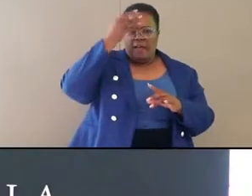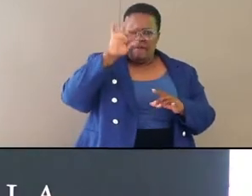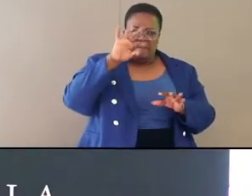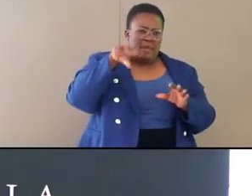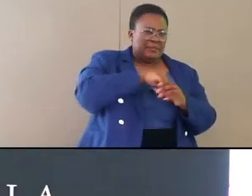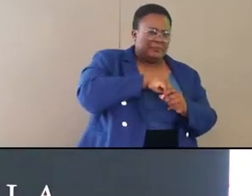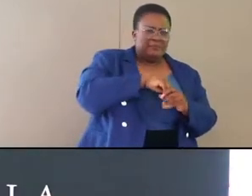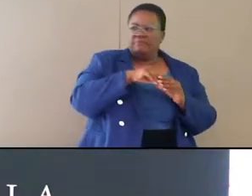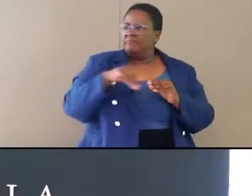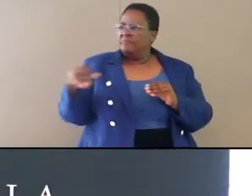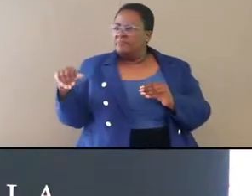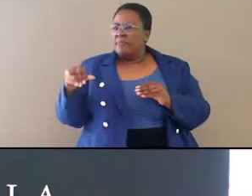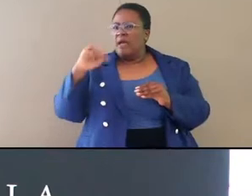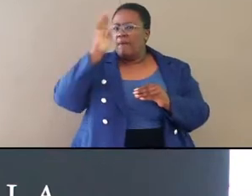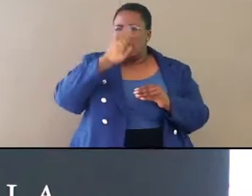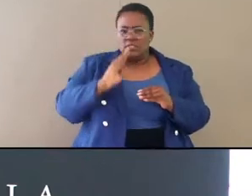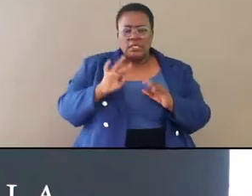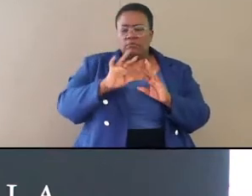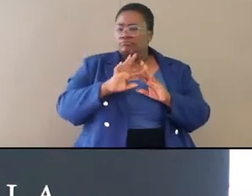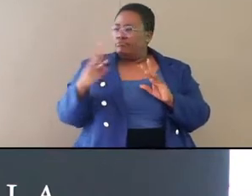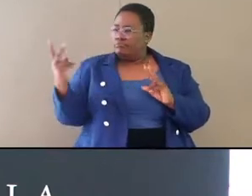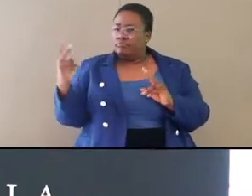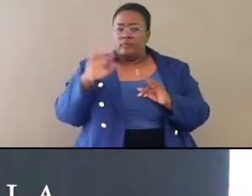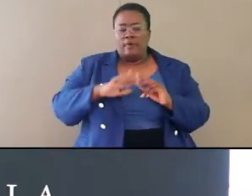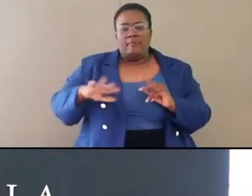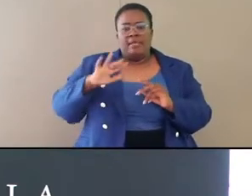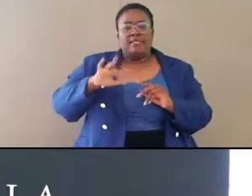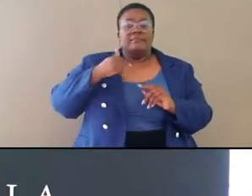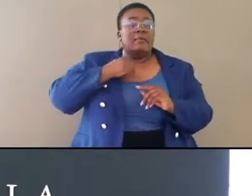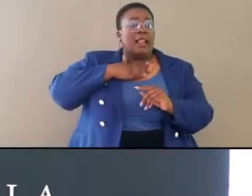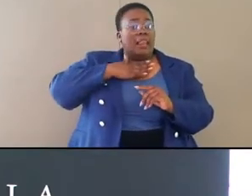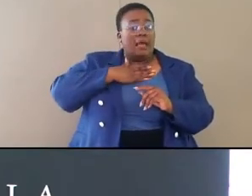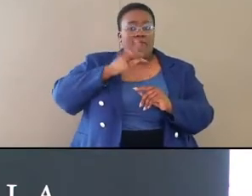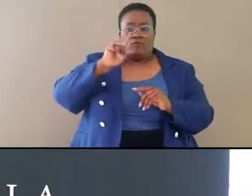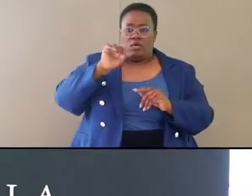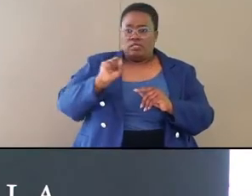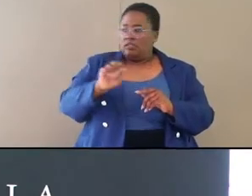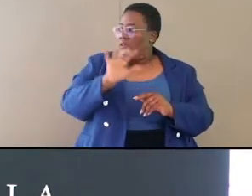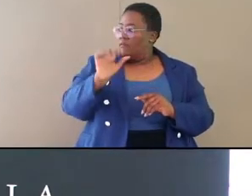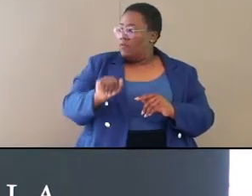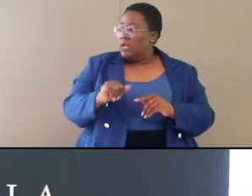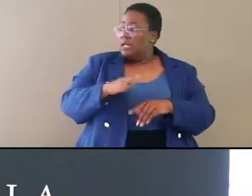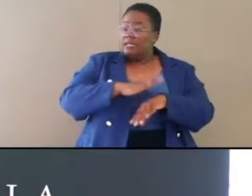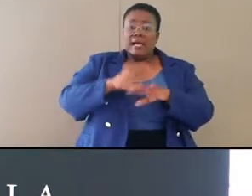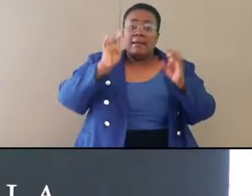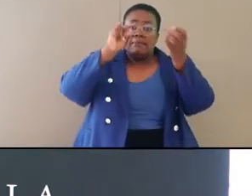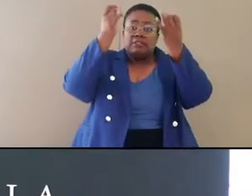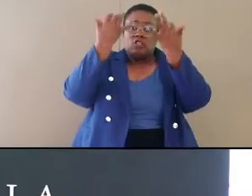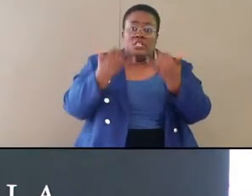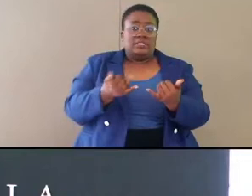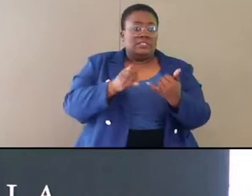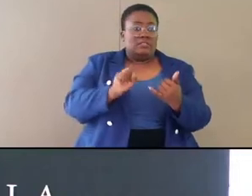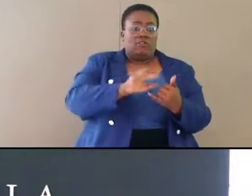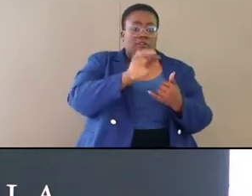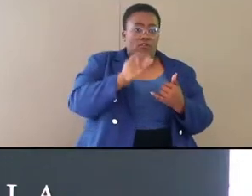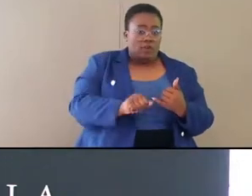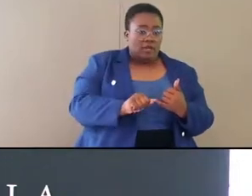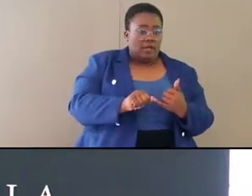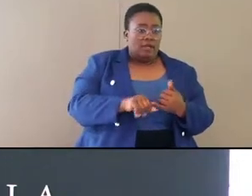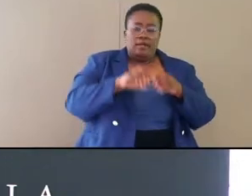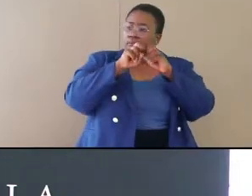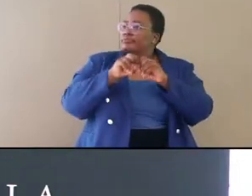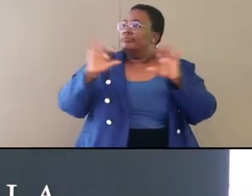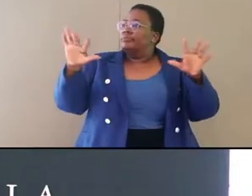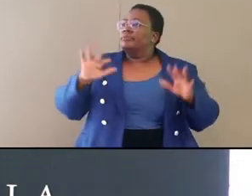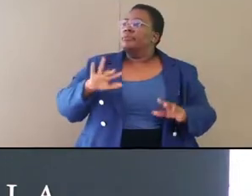been in Brazil, I've been all that. If there's one thing I love about this country, when SASA puts it up there, you like